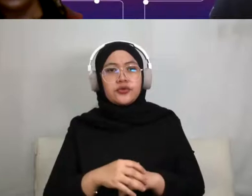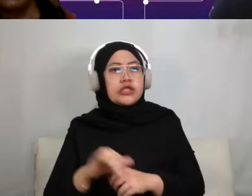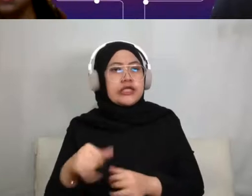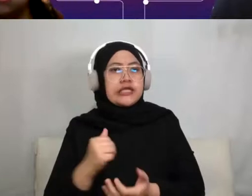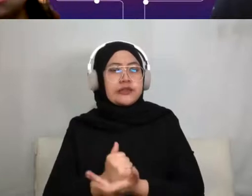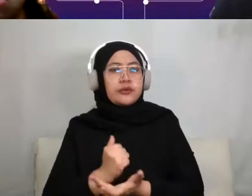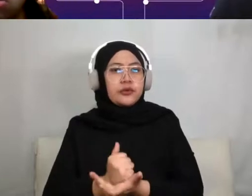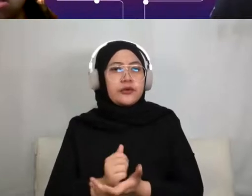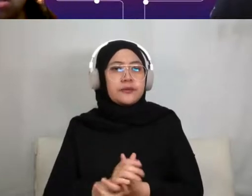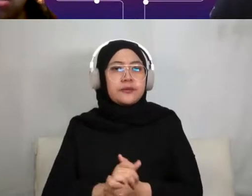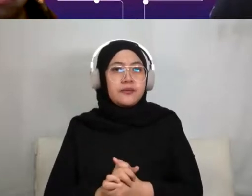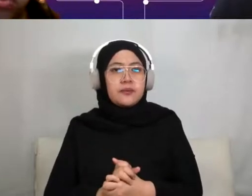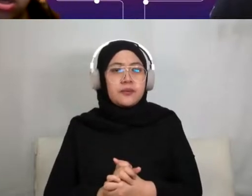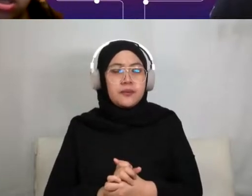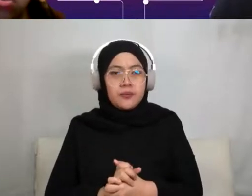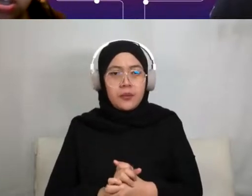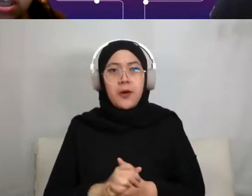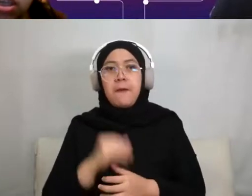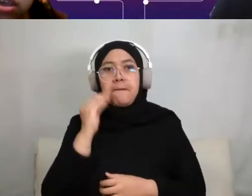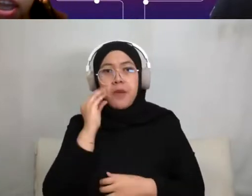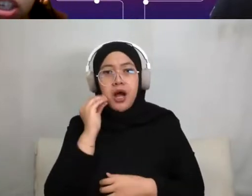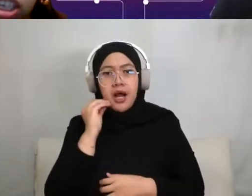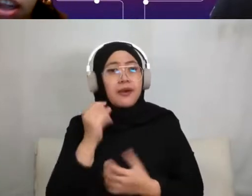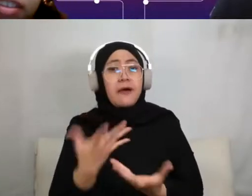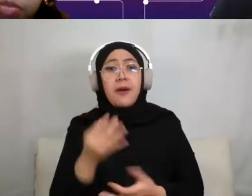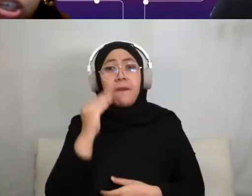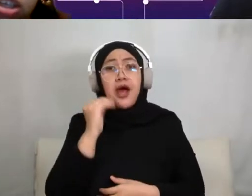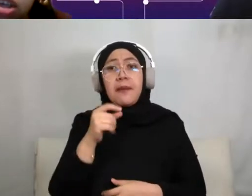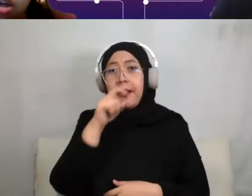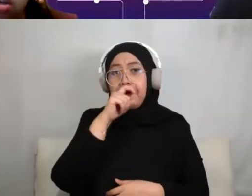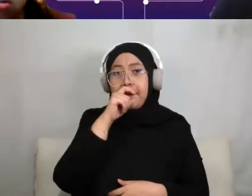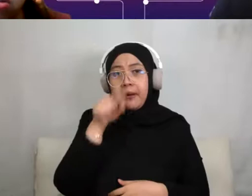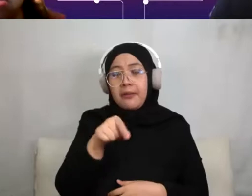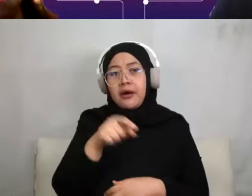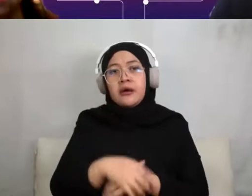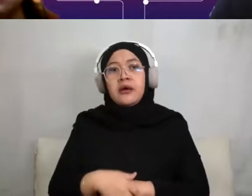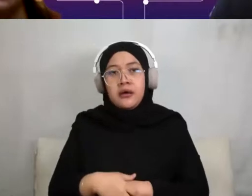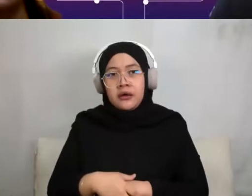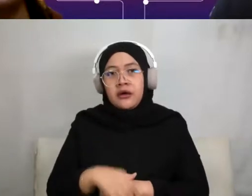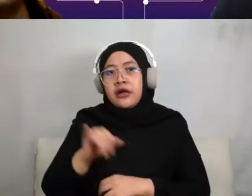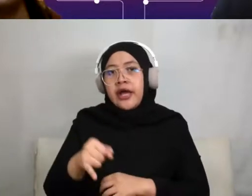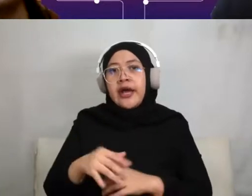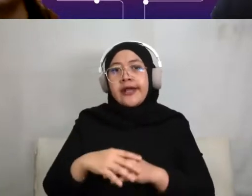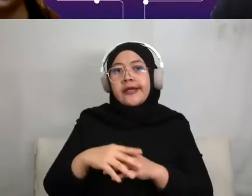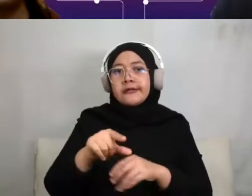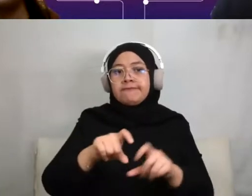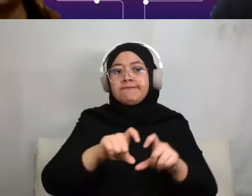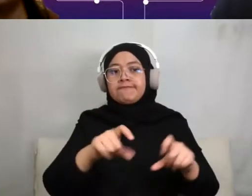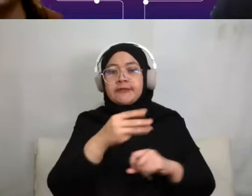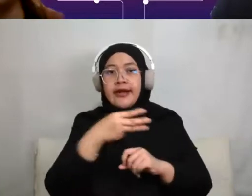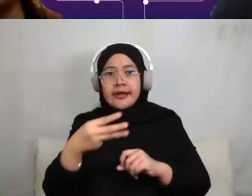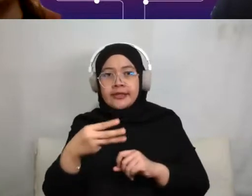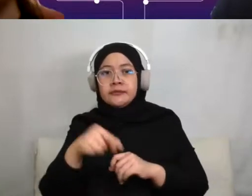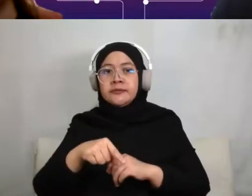what is your experience on the energy consumption of these buses, since the